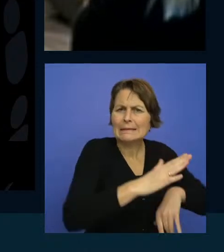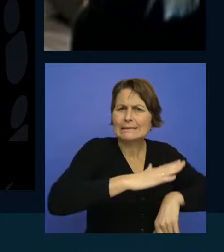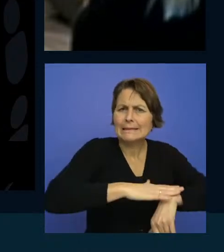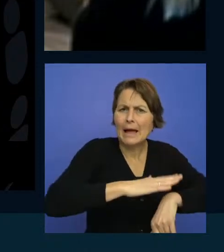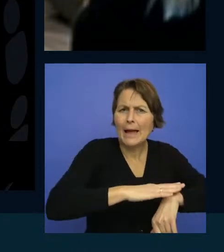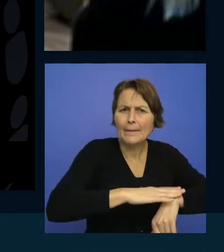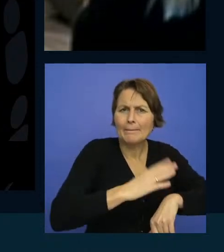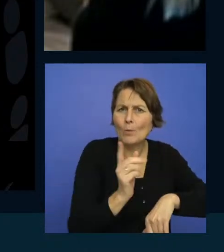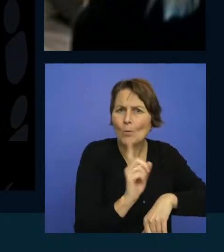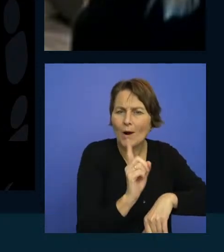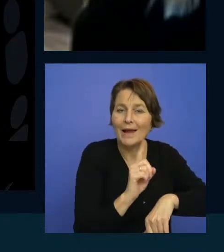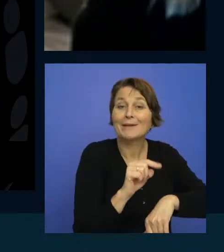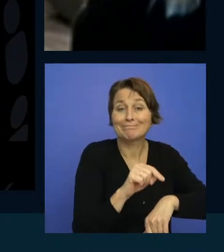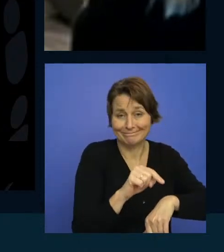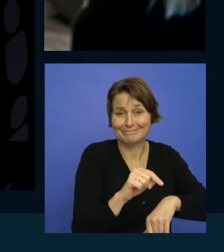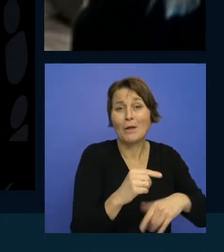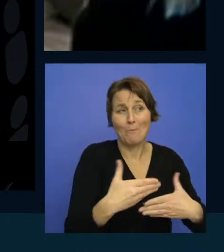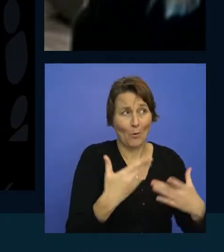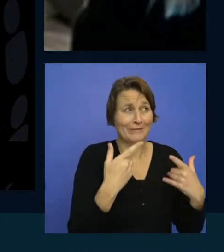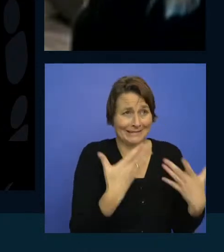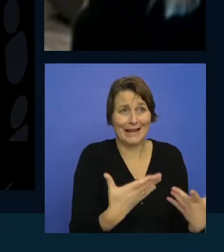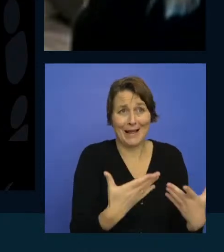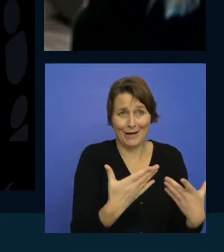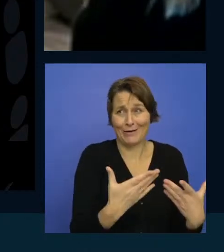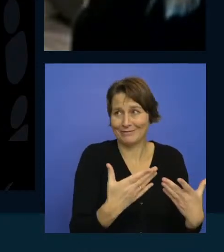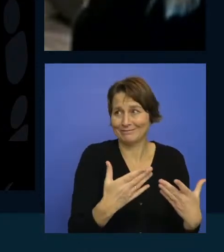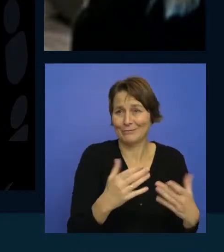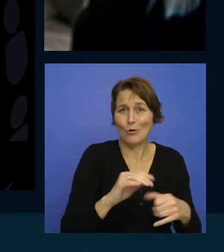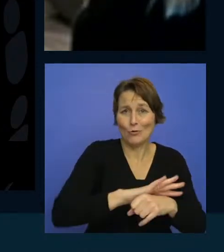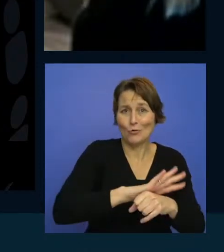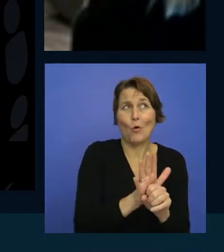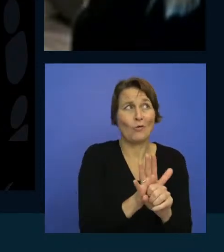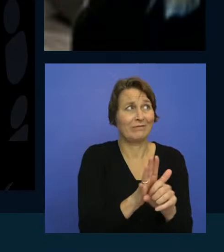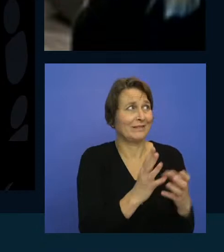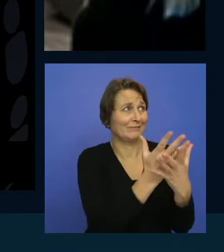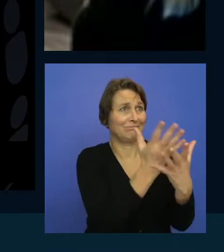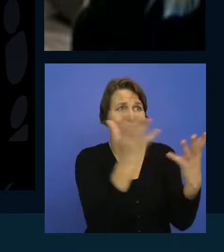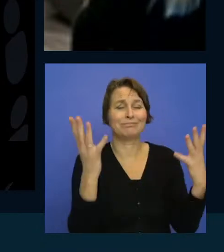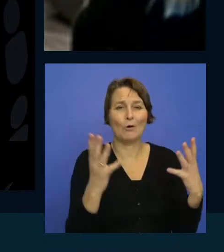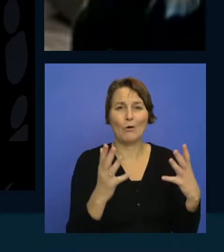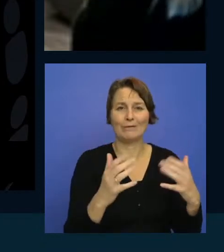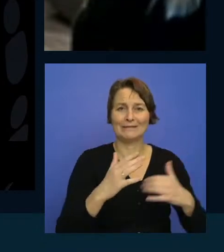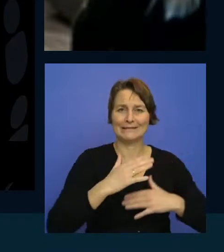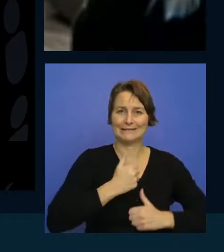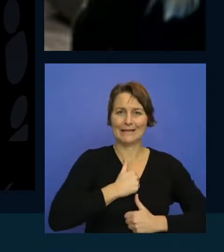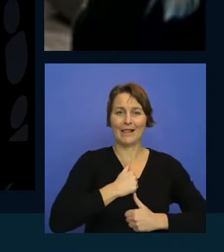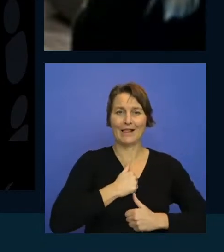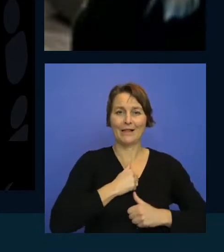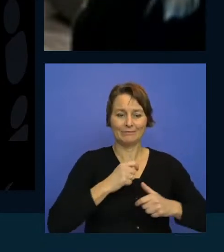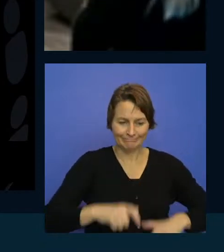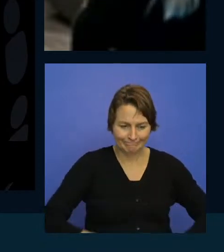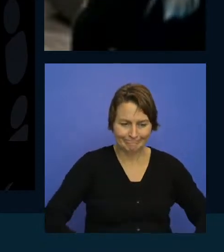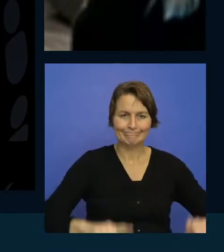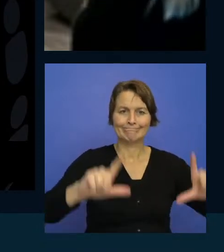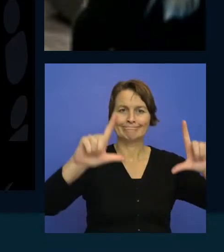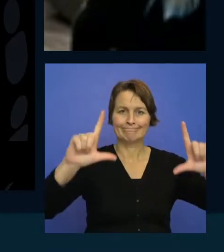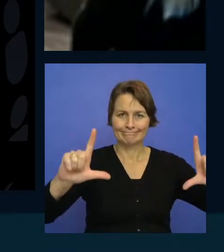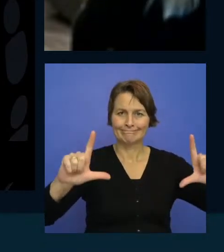That's something I felt really important and even more important in these days,